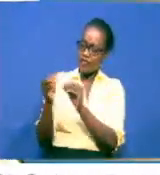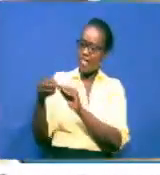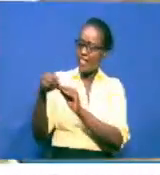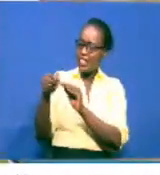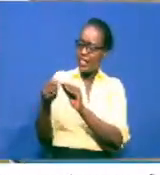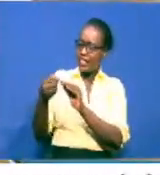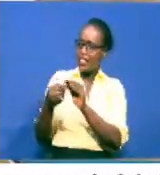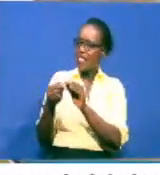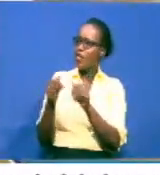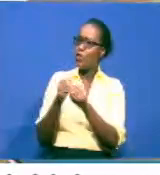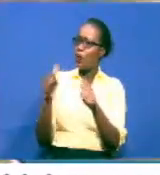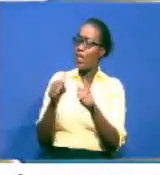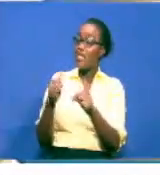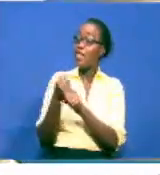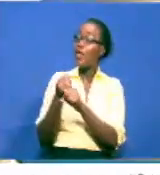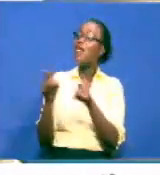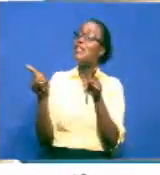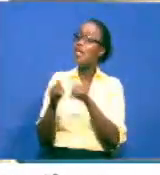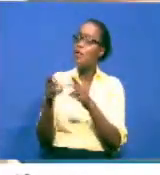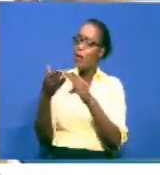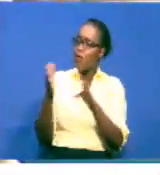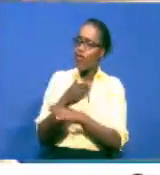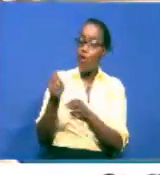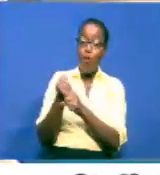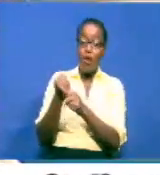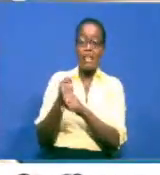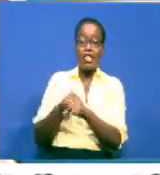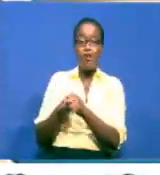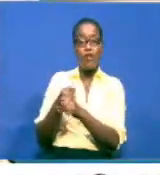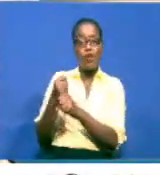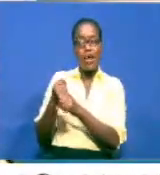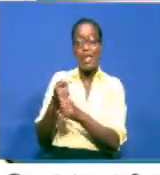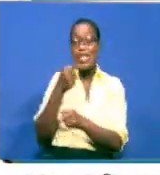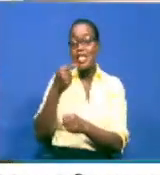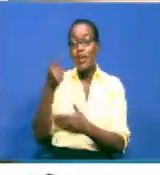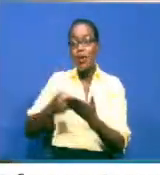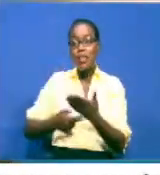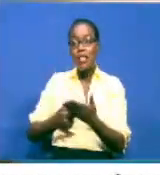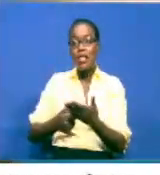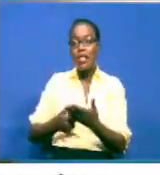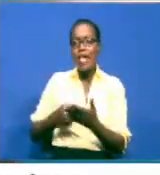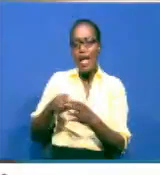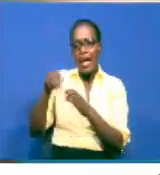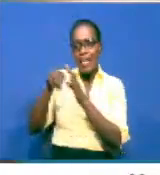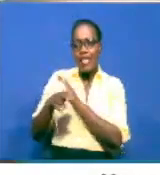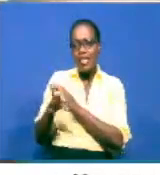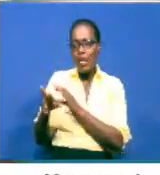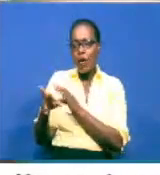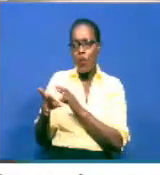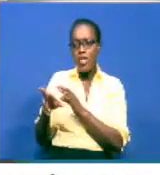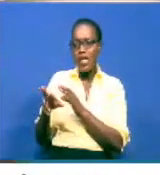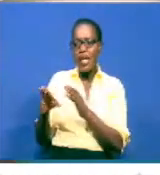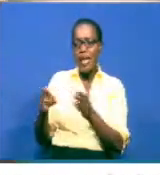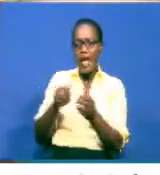that. And they did exactly that before working. Okay. And so when they worked, and I want to say that yes. I worked with the local administration.